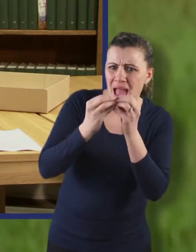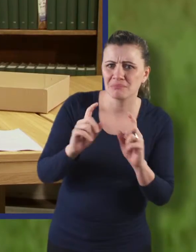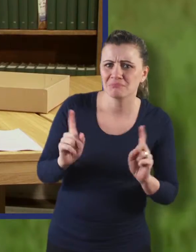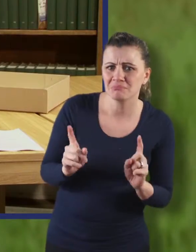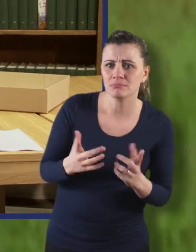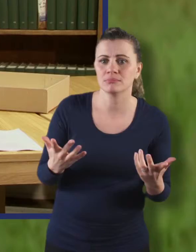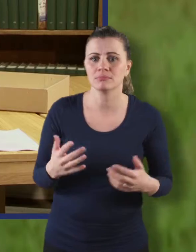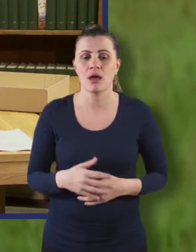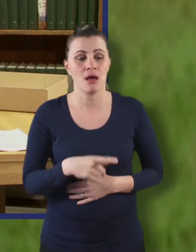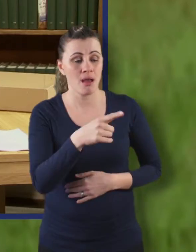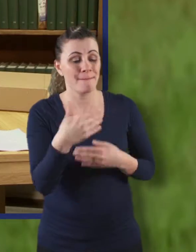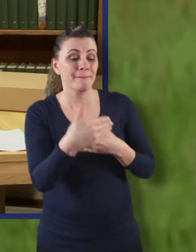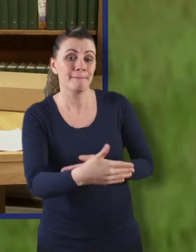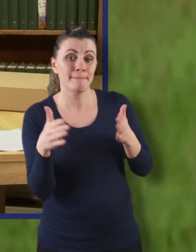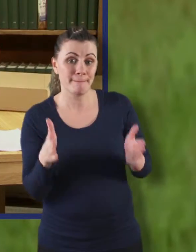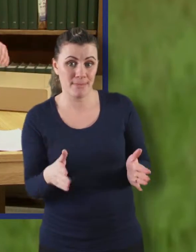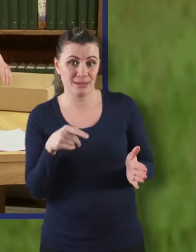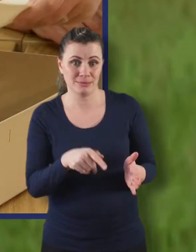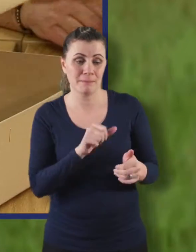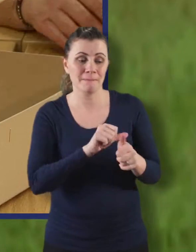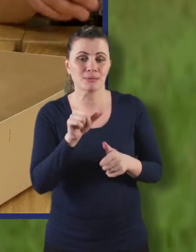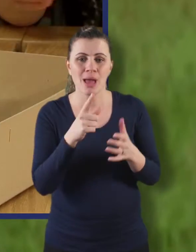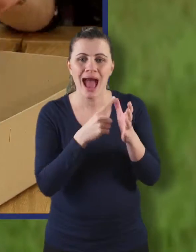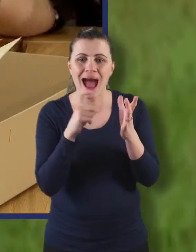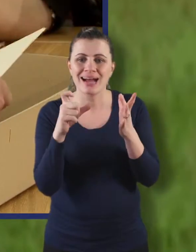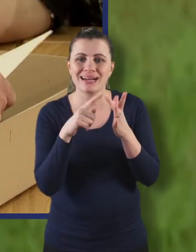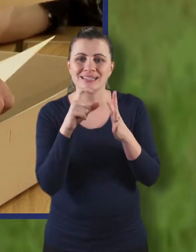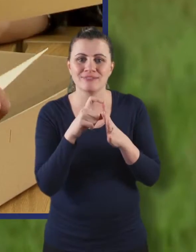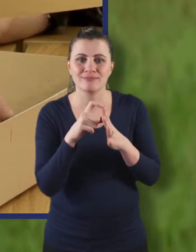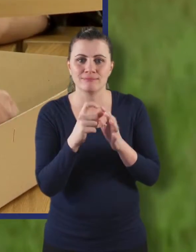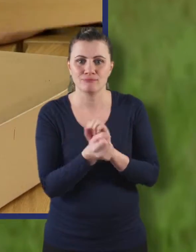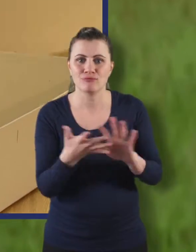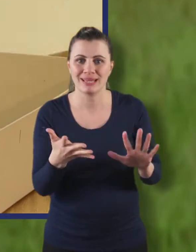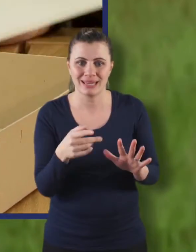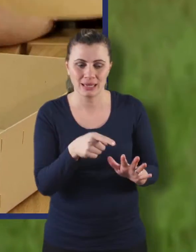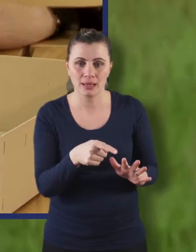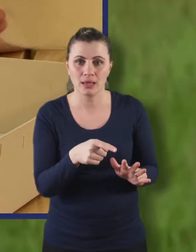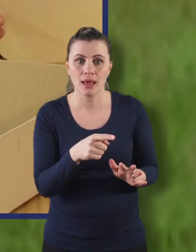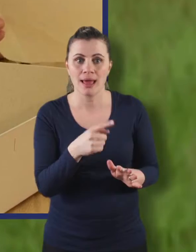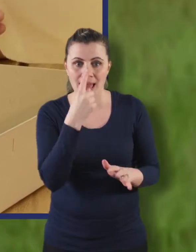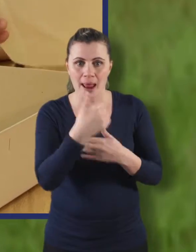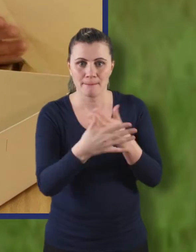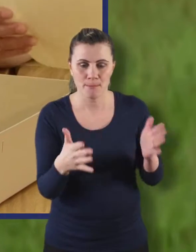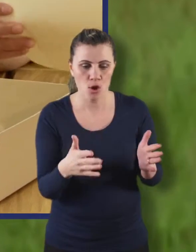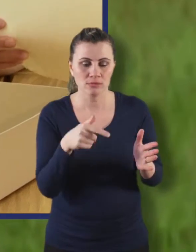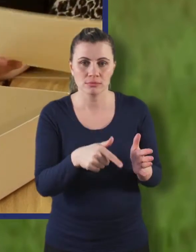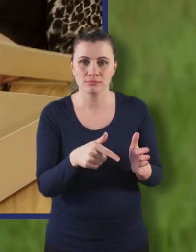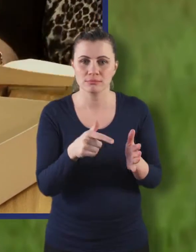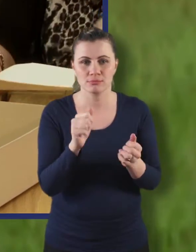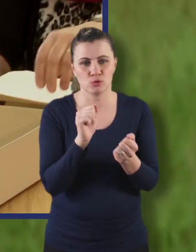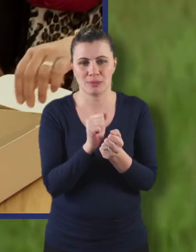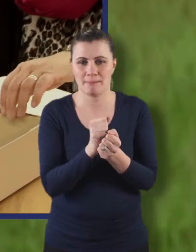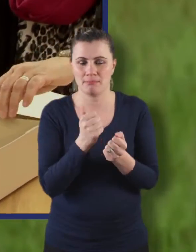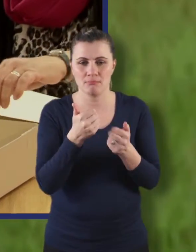Well, what are they made of? The best packaging is acid-free. So you can get acid-free boxes, acid-free envelopes and